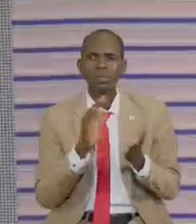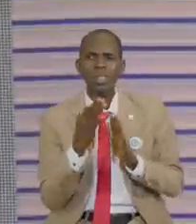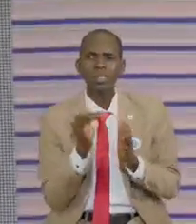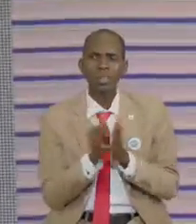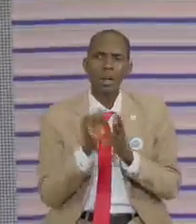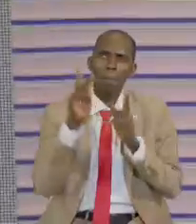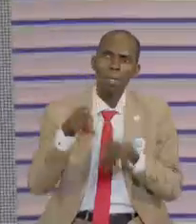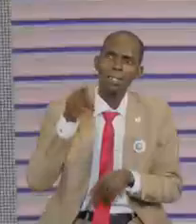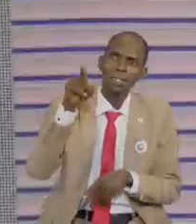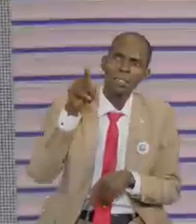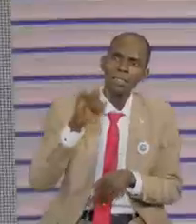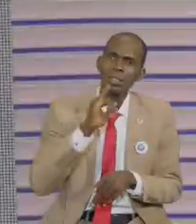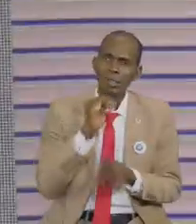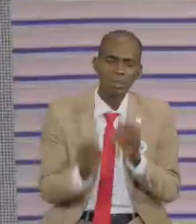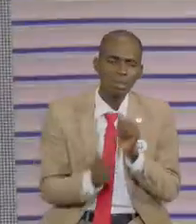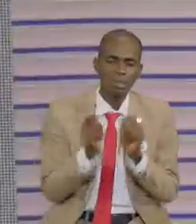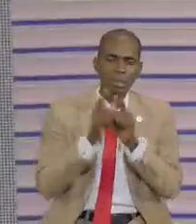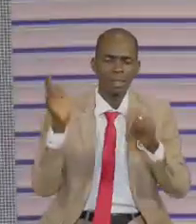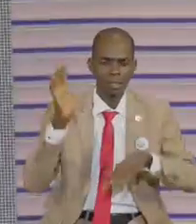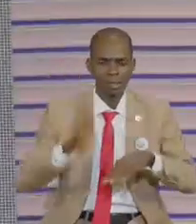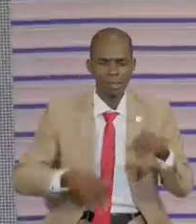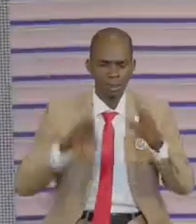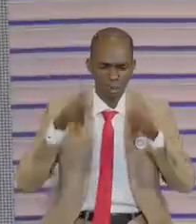them is greater than the person inside you.